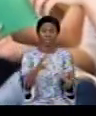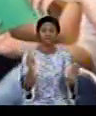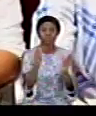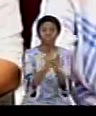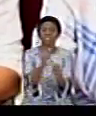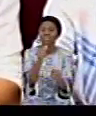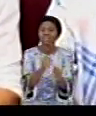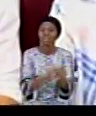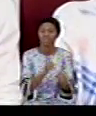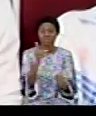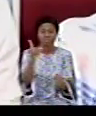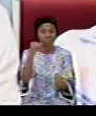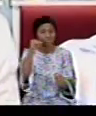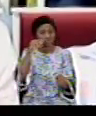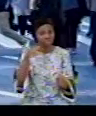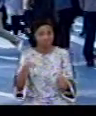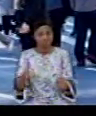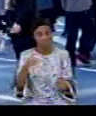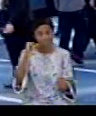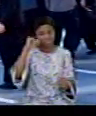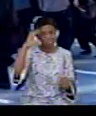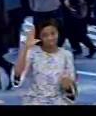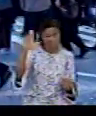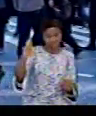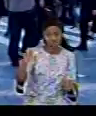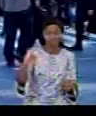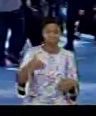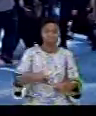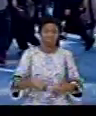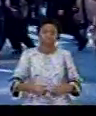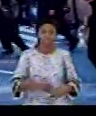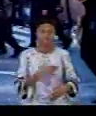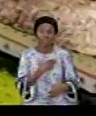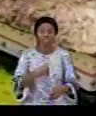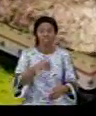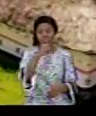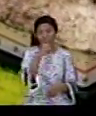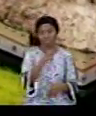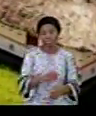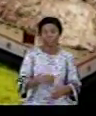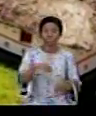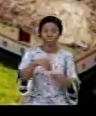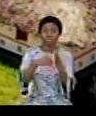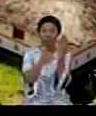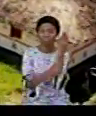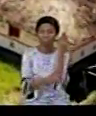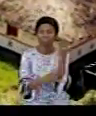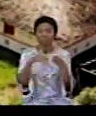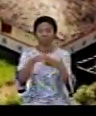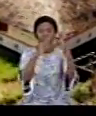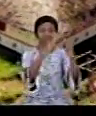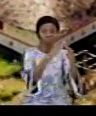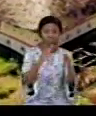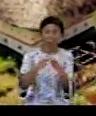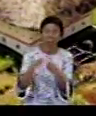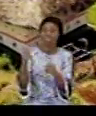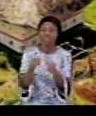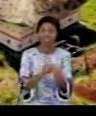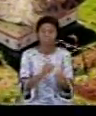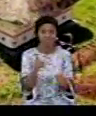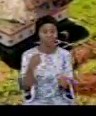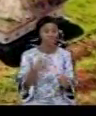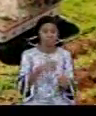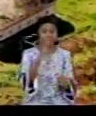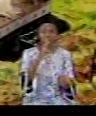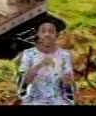and the girls the high and the low the ones in the town the ones in the city are the ones in the village everywhere we're going to